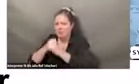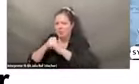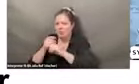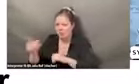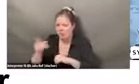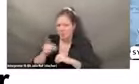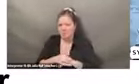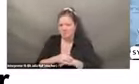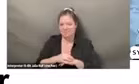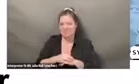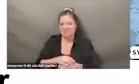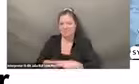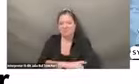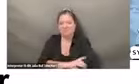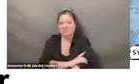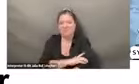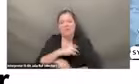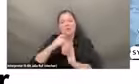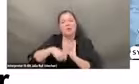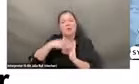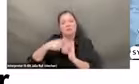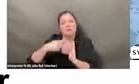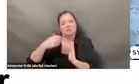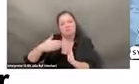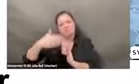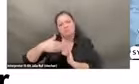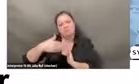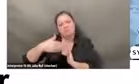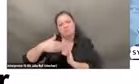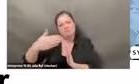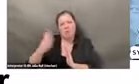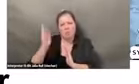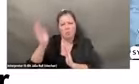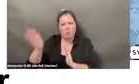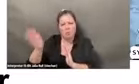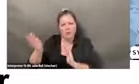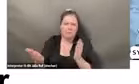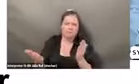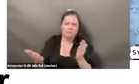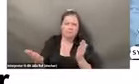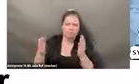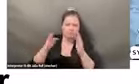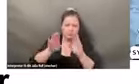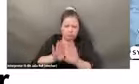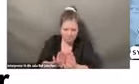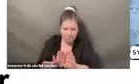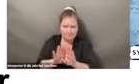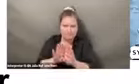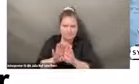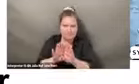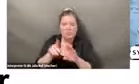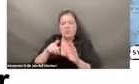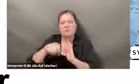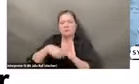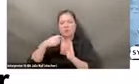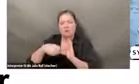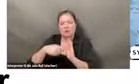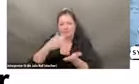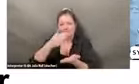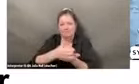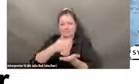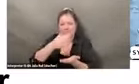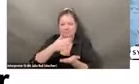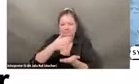this project in the upcoming months. So the formal end of this project is on the